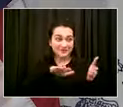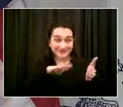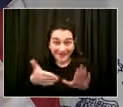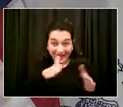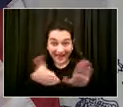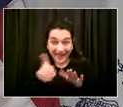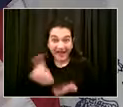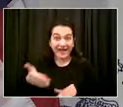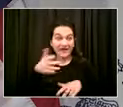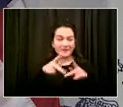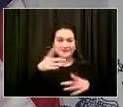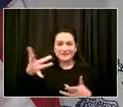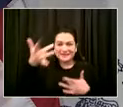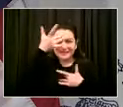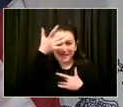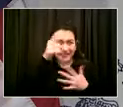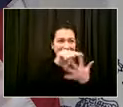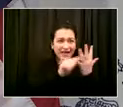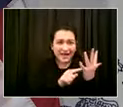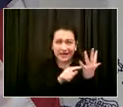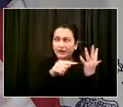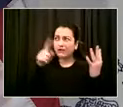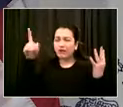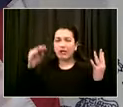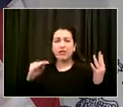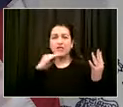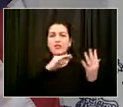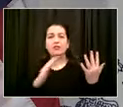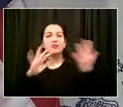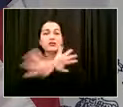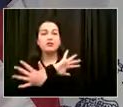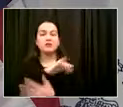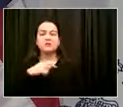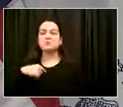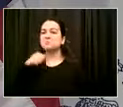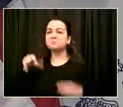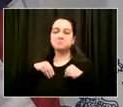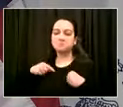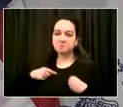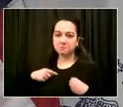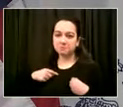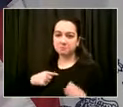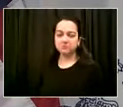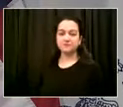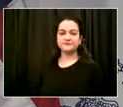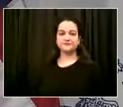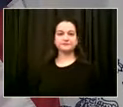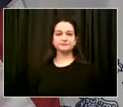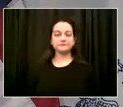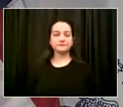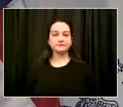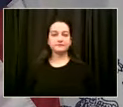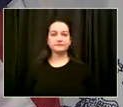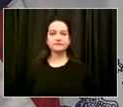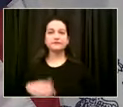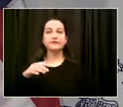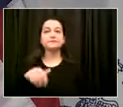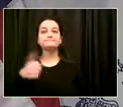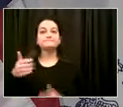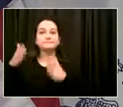Good morning, Mr. Mayor, and everybody on the call. Sorry Rich. about that. How you doing, Rich? I'm doing all right. This is